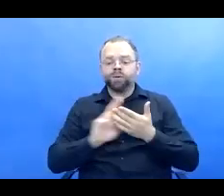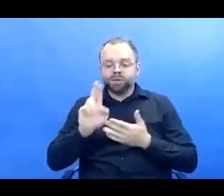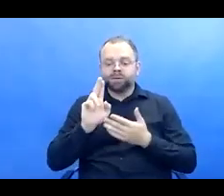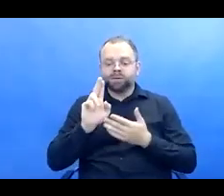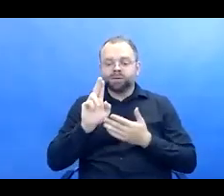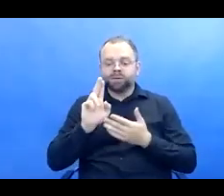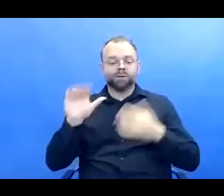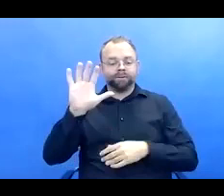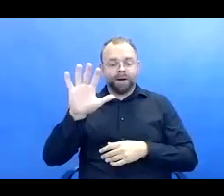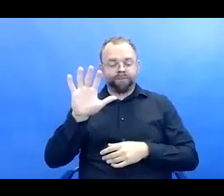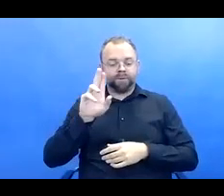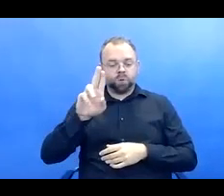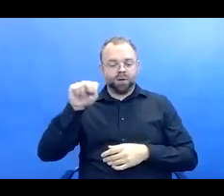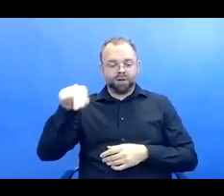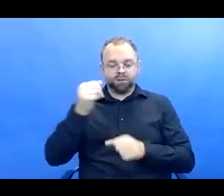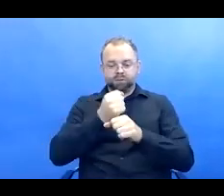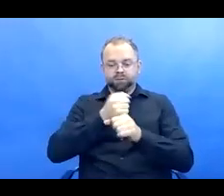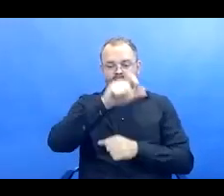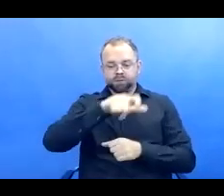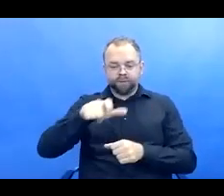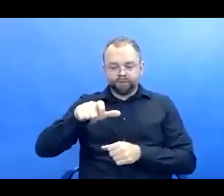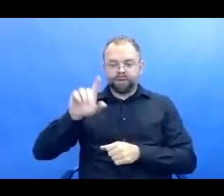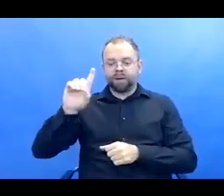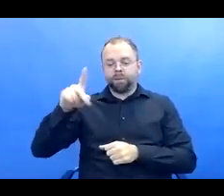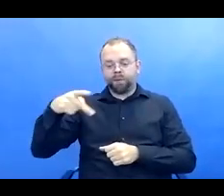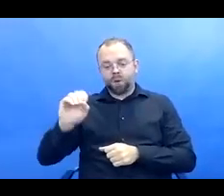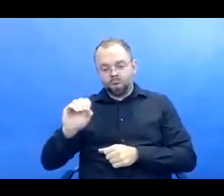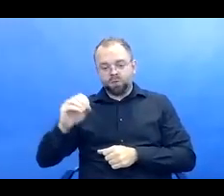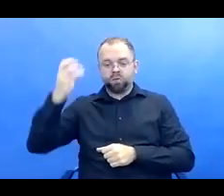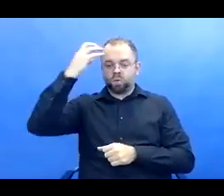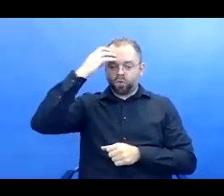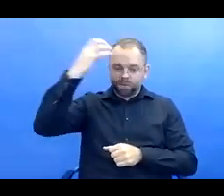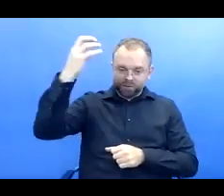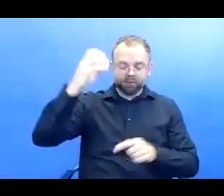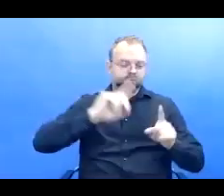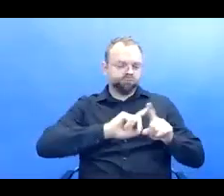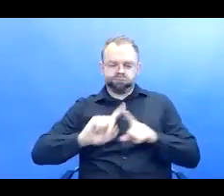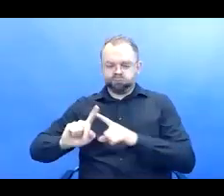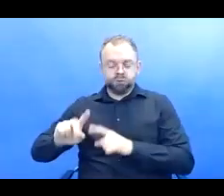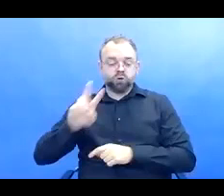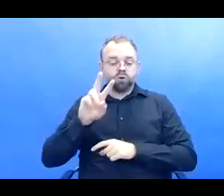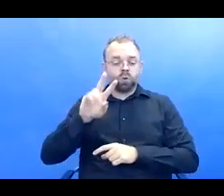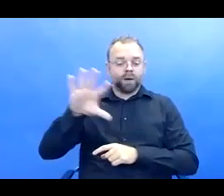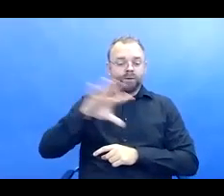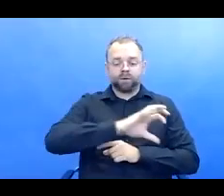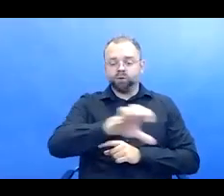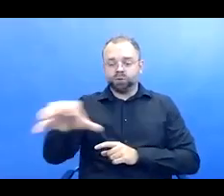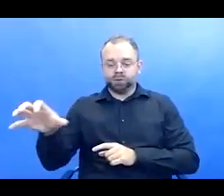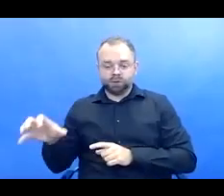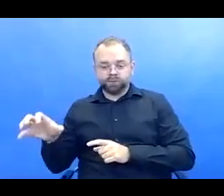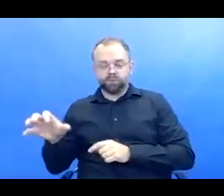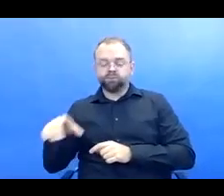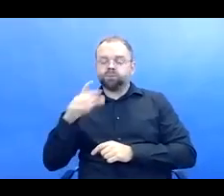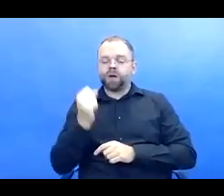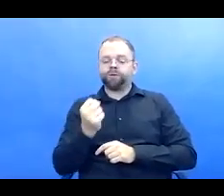basically support this multi-stakeholder group in developing more skills on first building